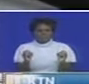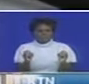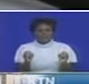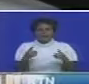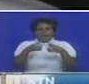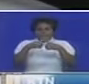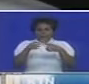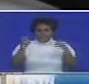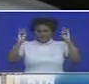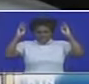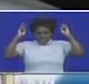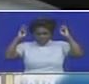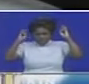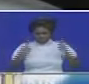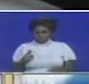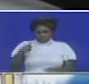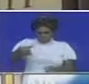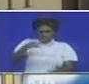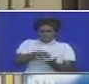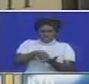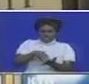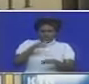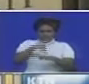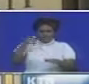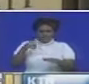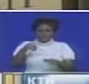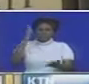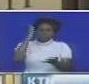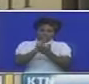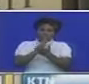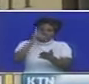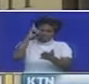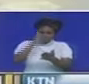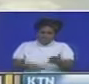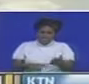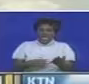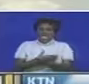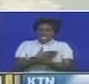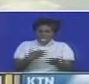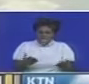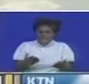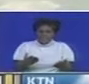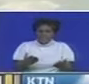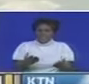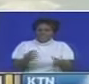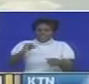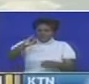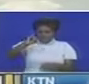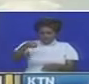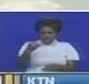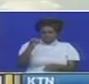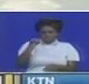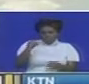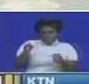but you know the issue of petrol stations, because they're going to be affected. The bottom line now, that despite any misgivings, come June, work